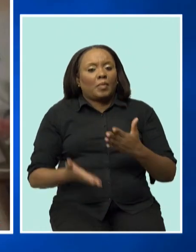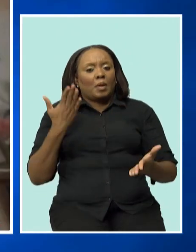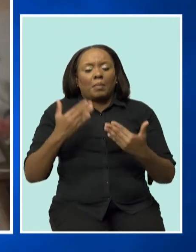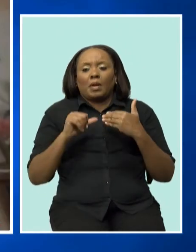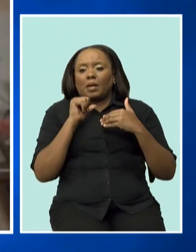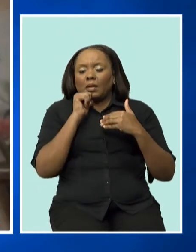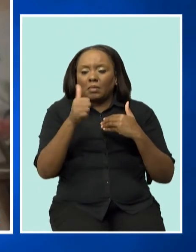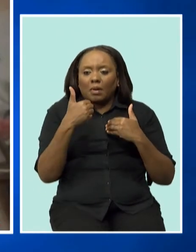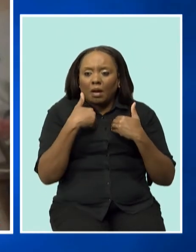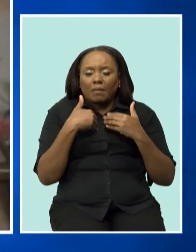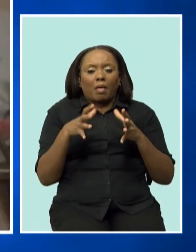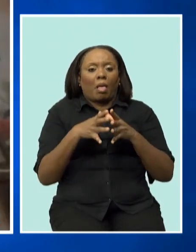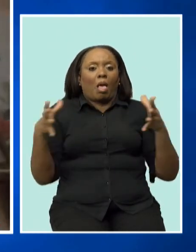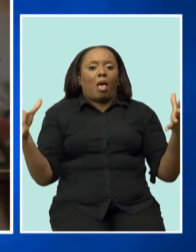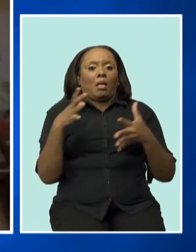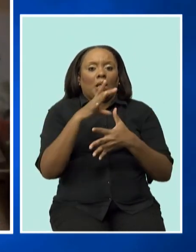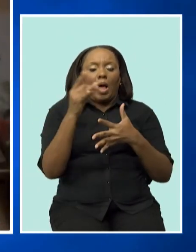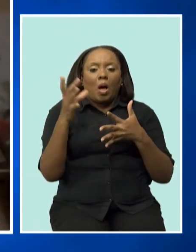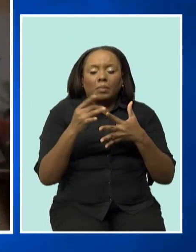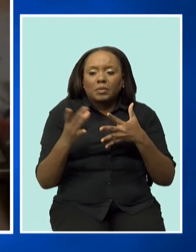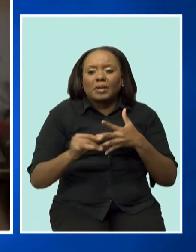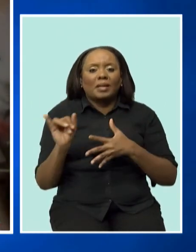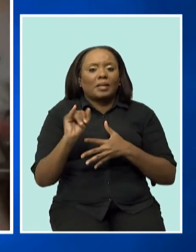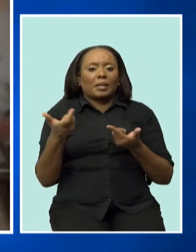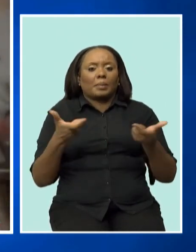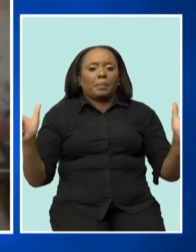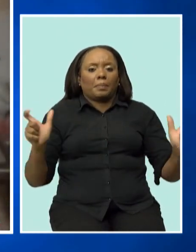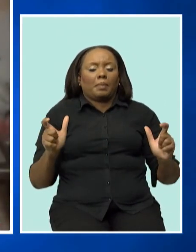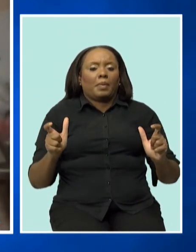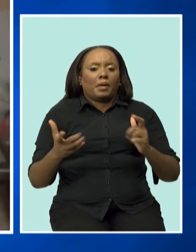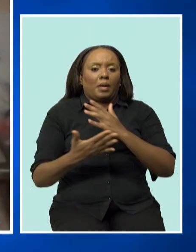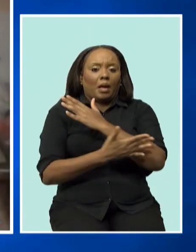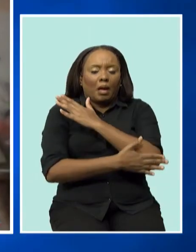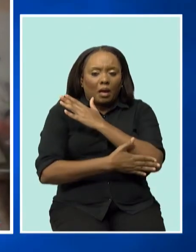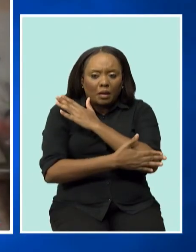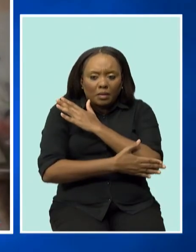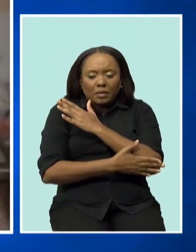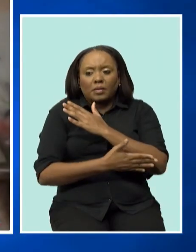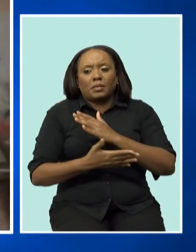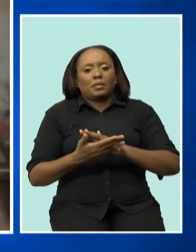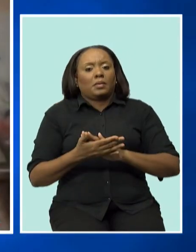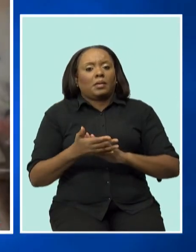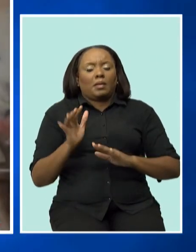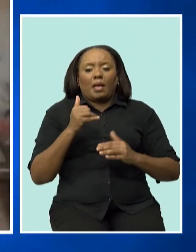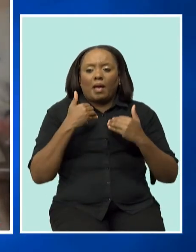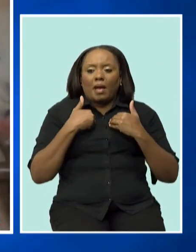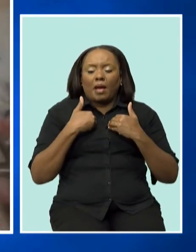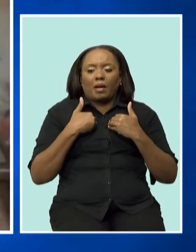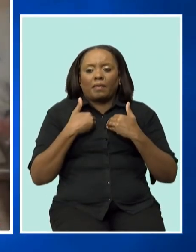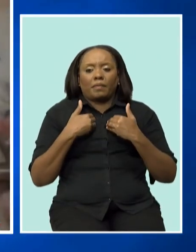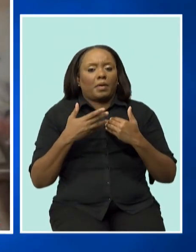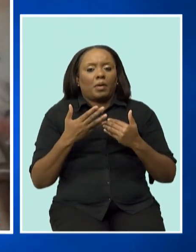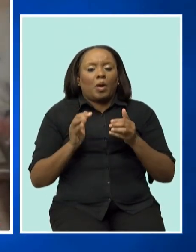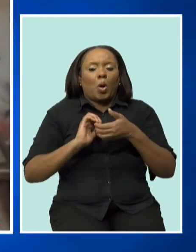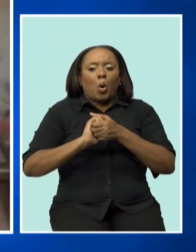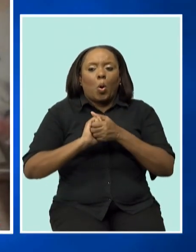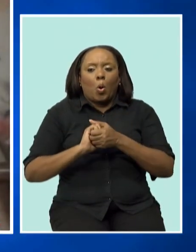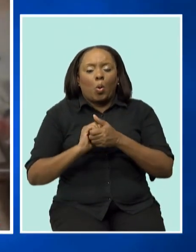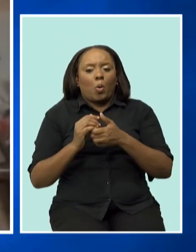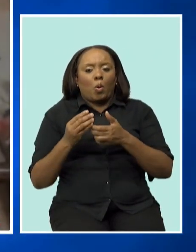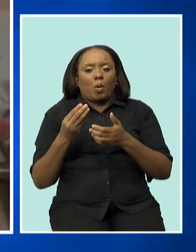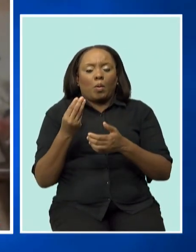larger countries who, for example, have their own currencies that we all trade in the world, to high levels of reserves that they